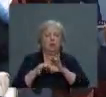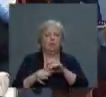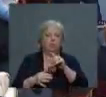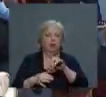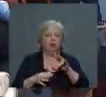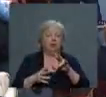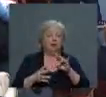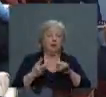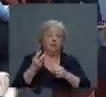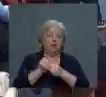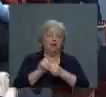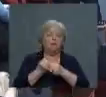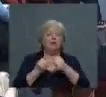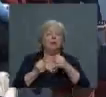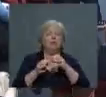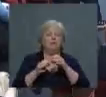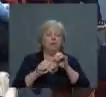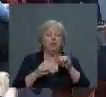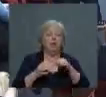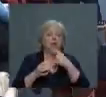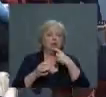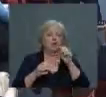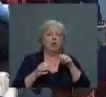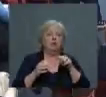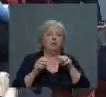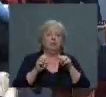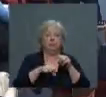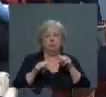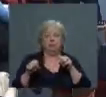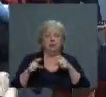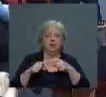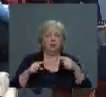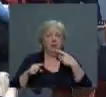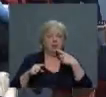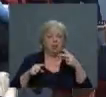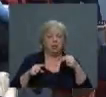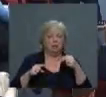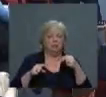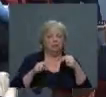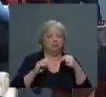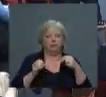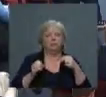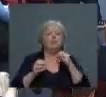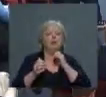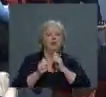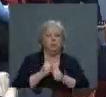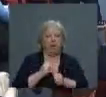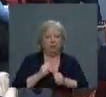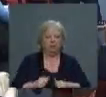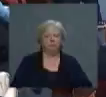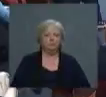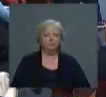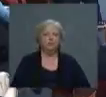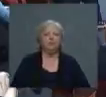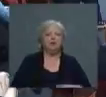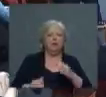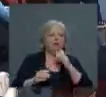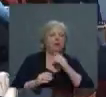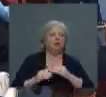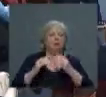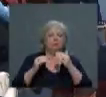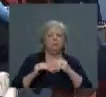all in favor of the emergency clause indicate by saying aye. Aye. Opposed, say nay. The emergency clause is passed on this ordinance. And on the